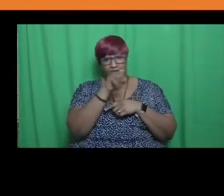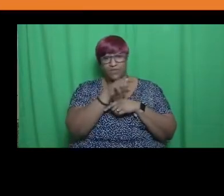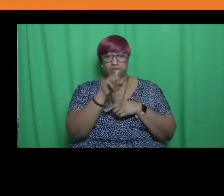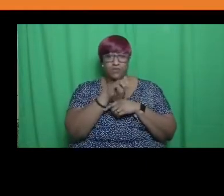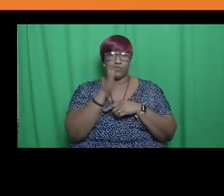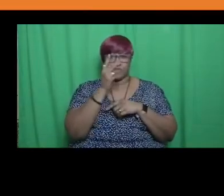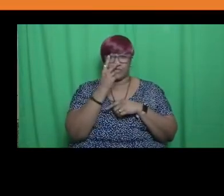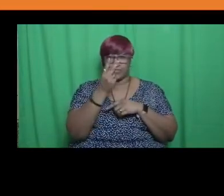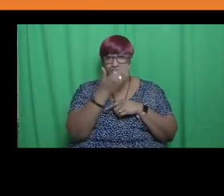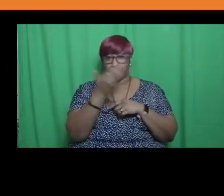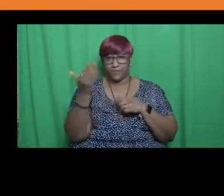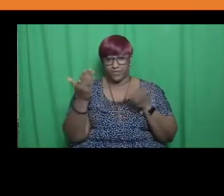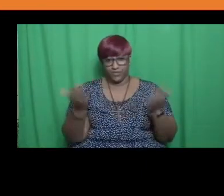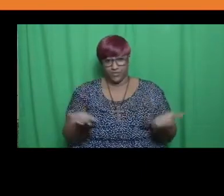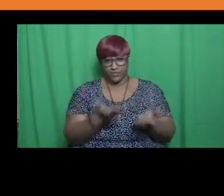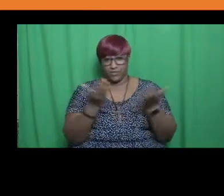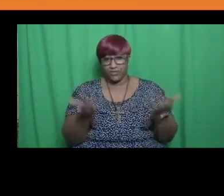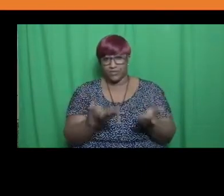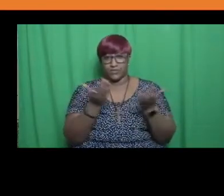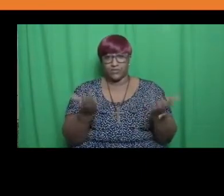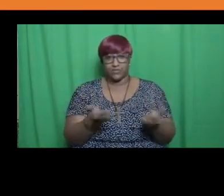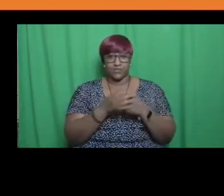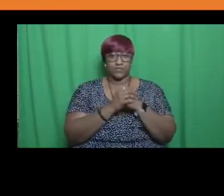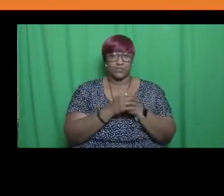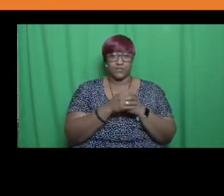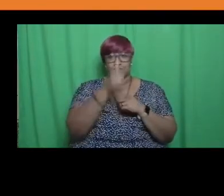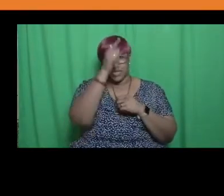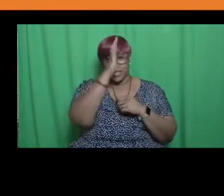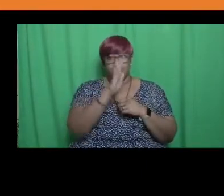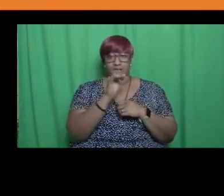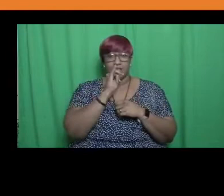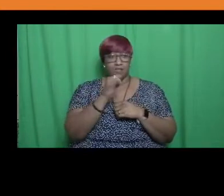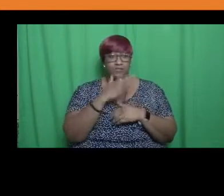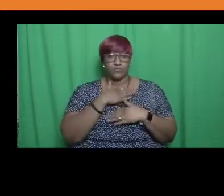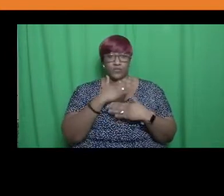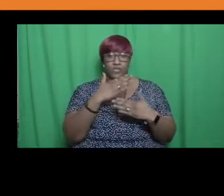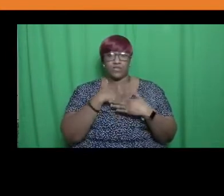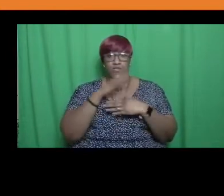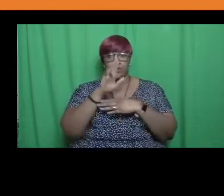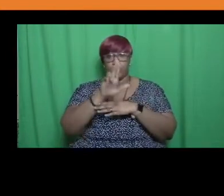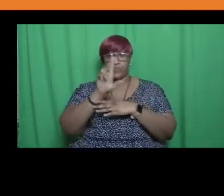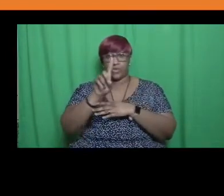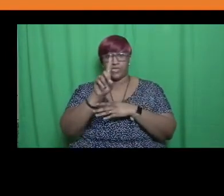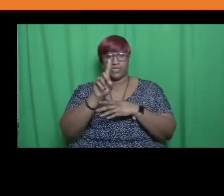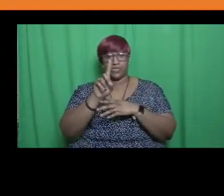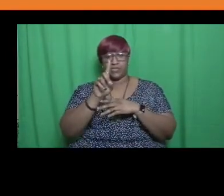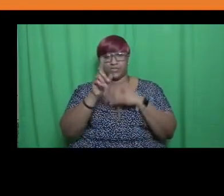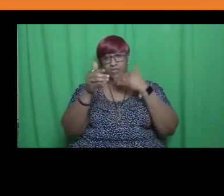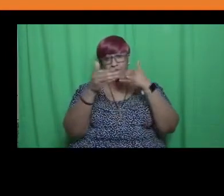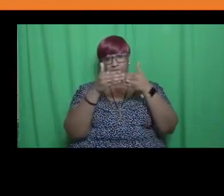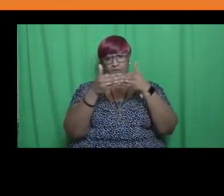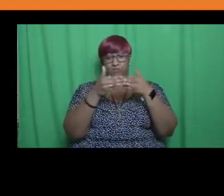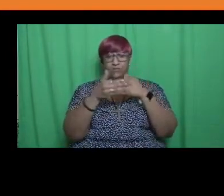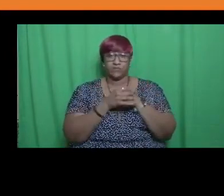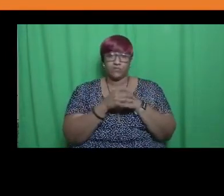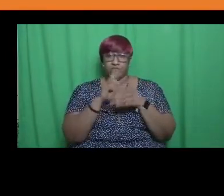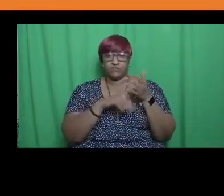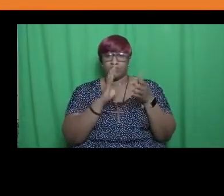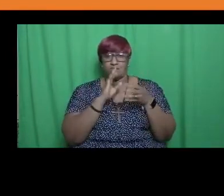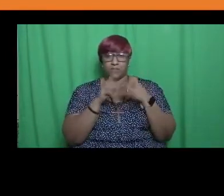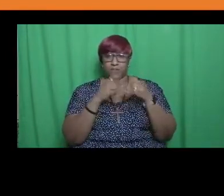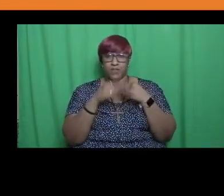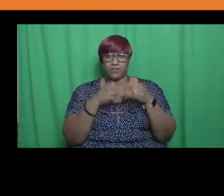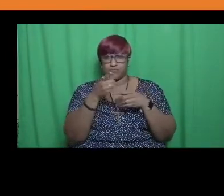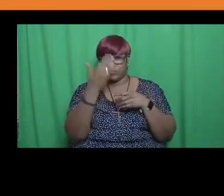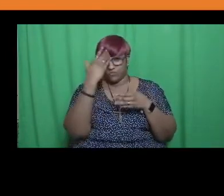to see something here. They're going to see God in 3D, three dimensions. Somebody said, what are you talking about? You